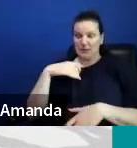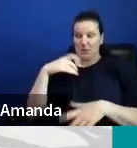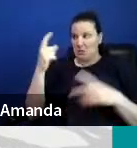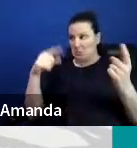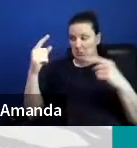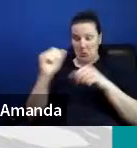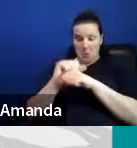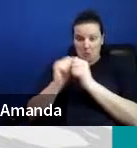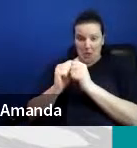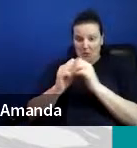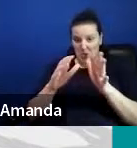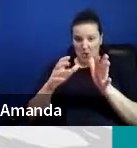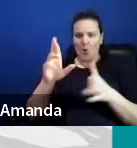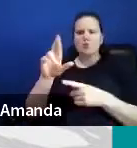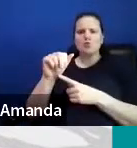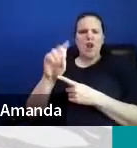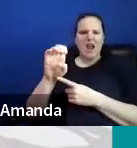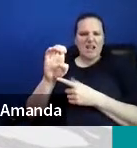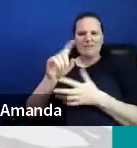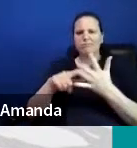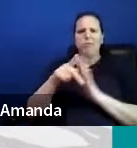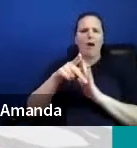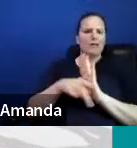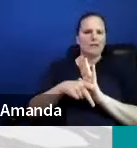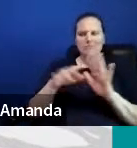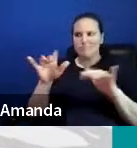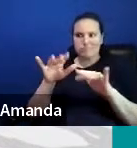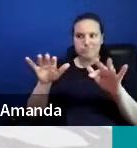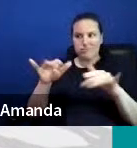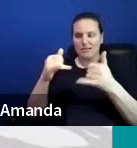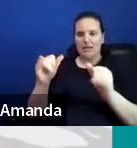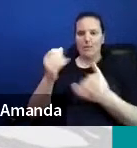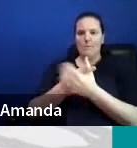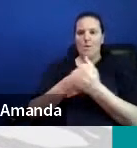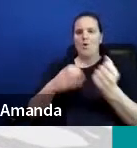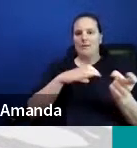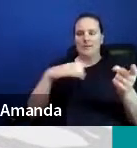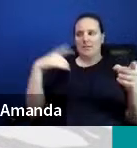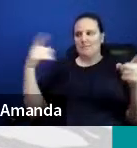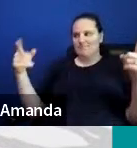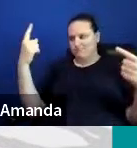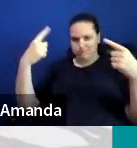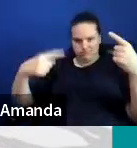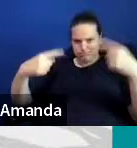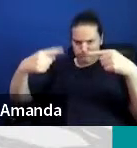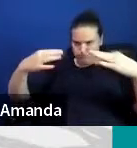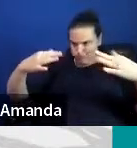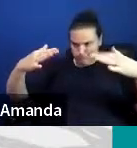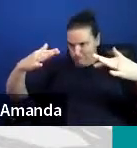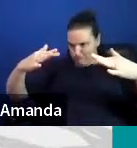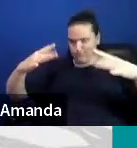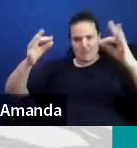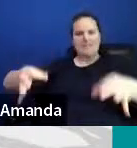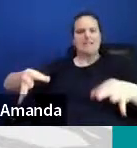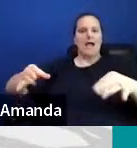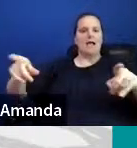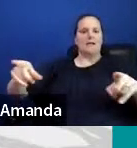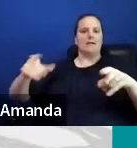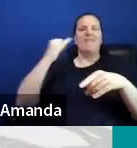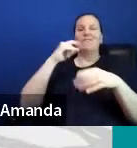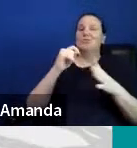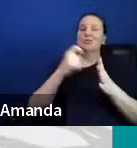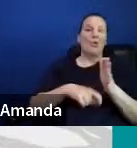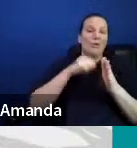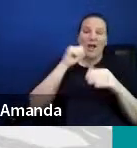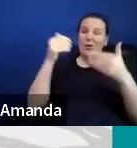about toll rates and policies still rest with both commissions, even if tolling is not moving forward in